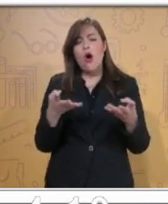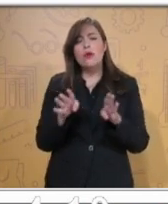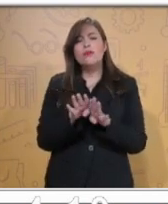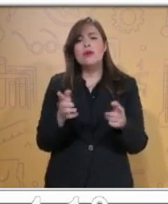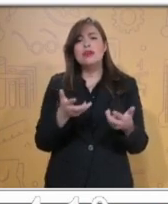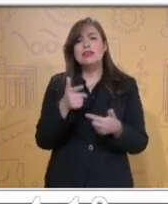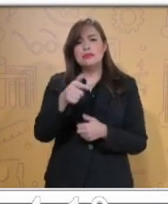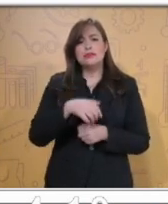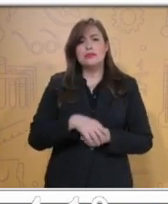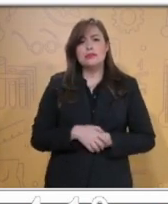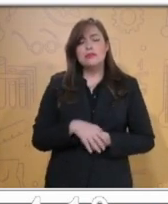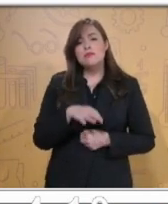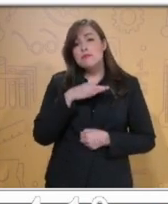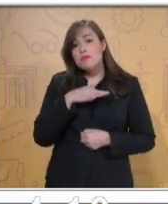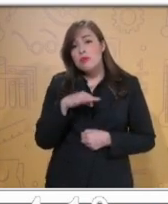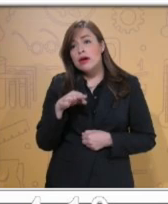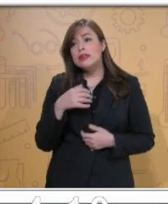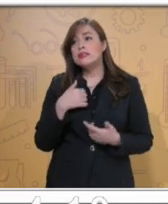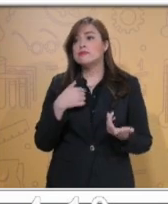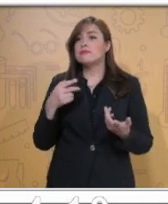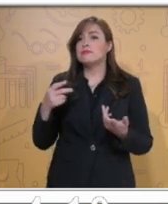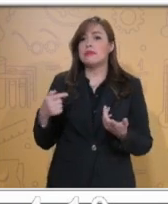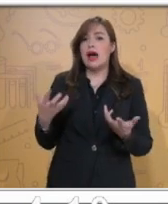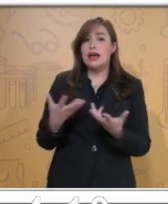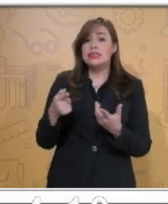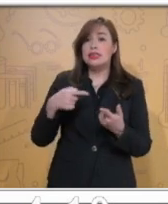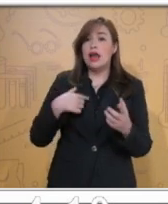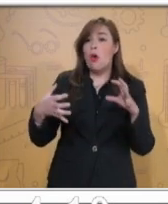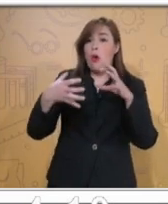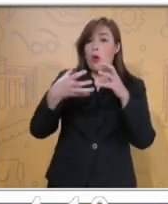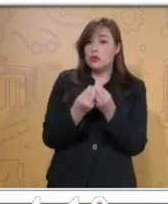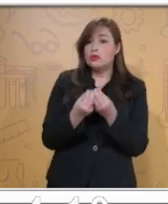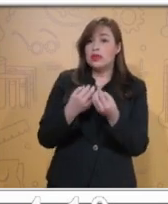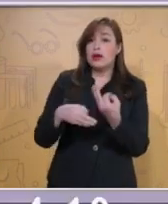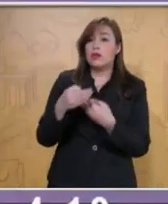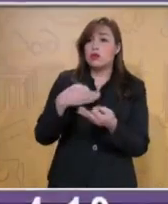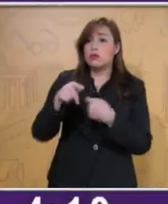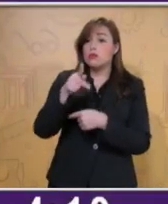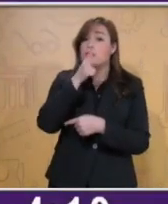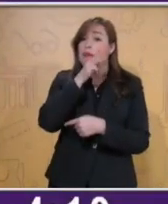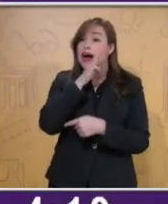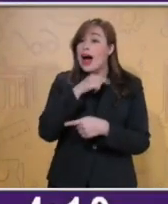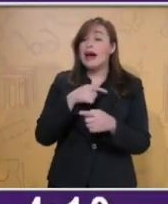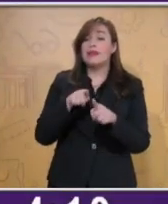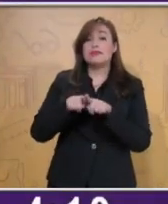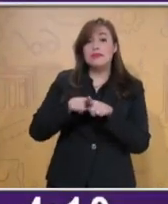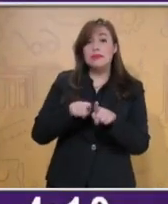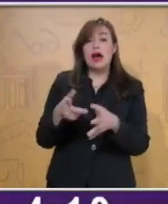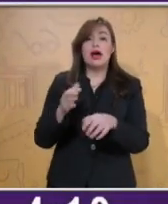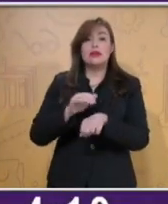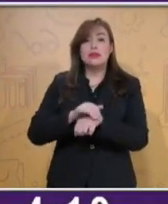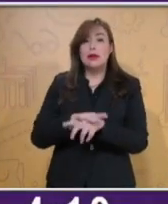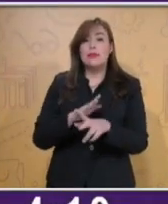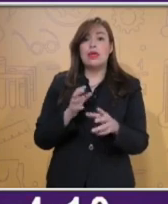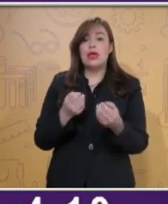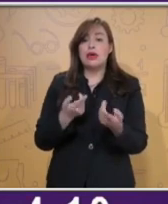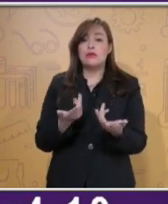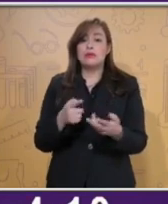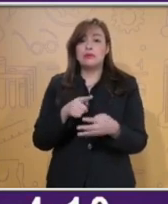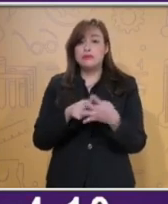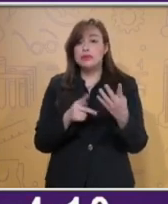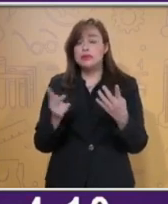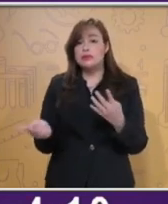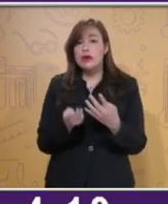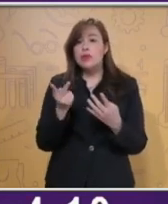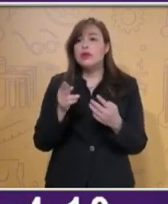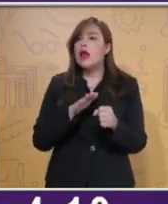your parents, brothers, sisters, or to your friends what a comic strip is, which words